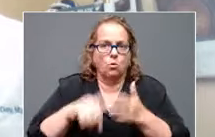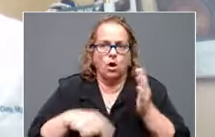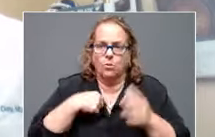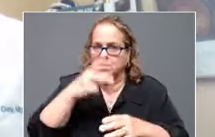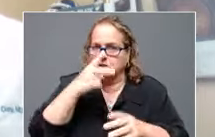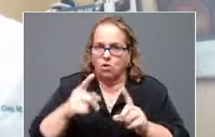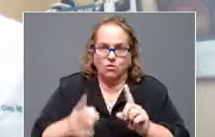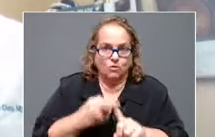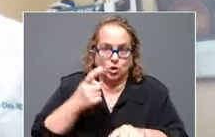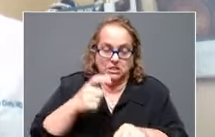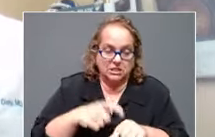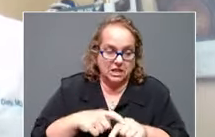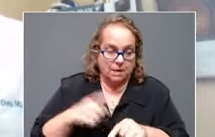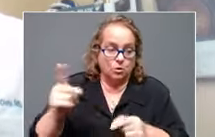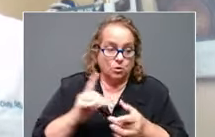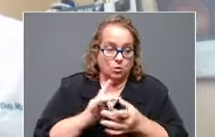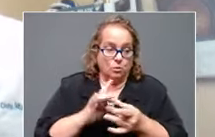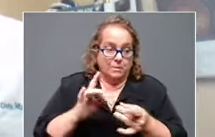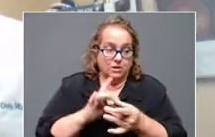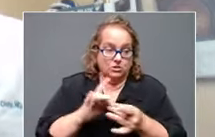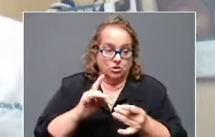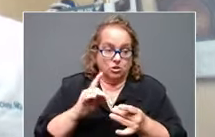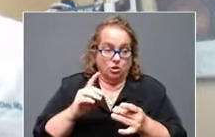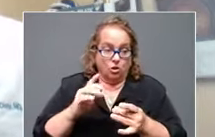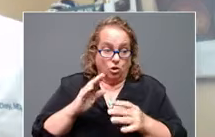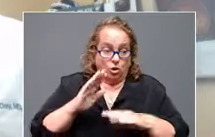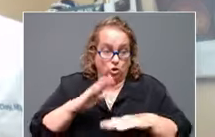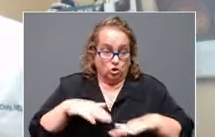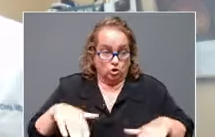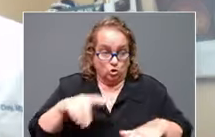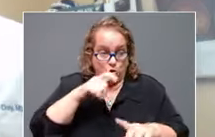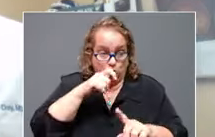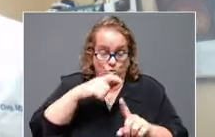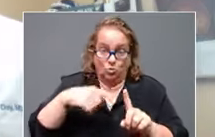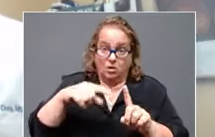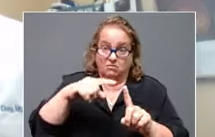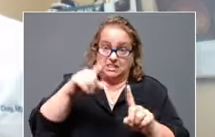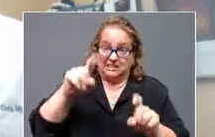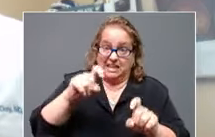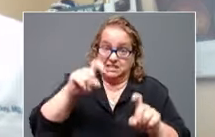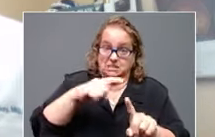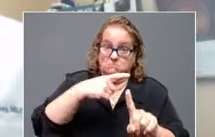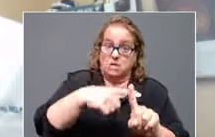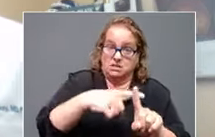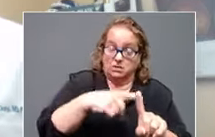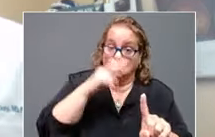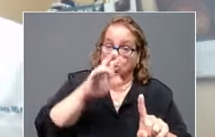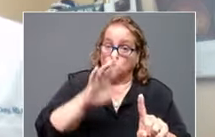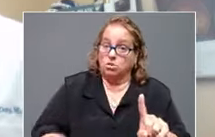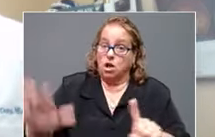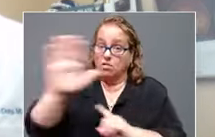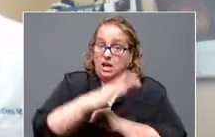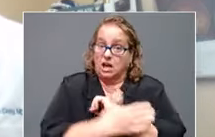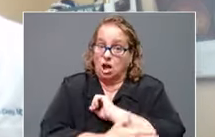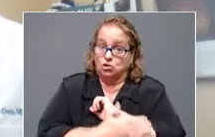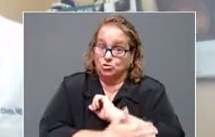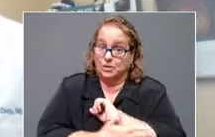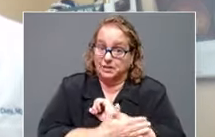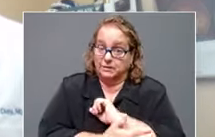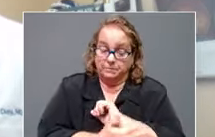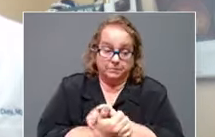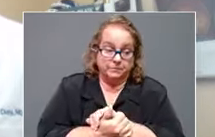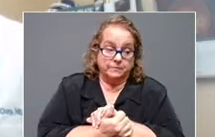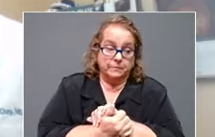concerning. Now, as we know, a majority don't necessarily end up in the hospital, but what we've noticed with this pandemic is there has been